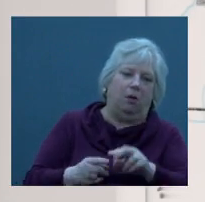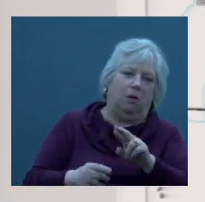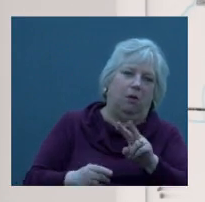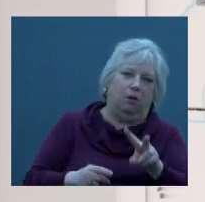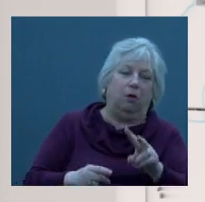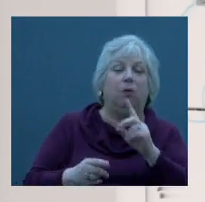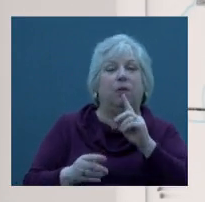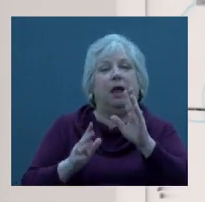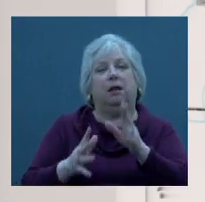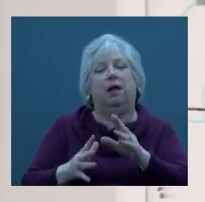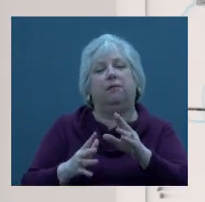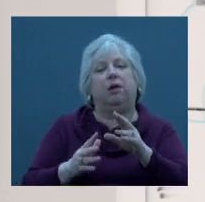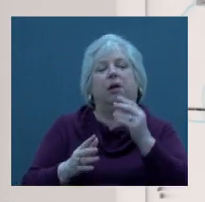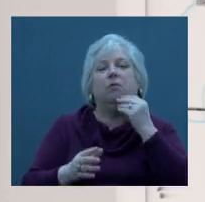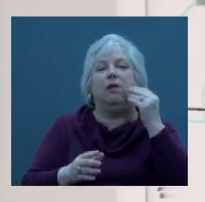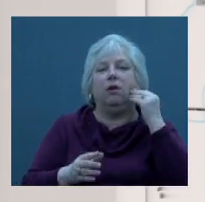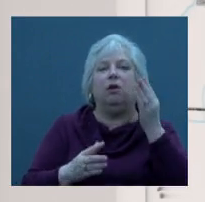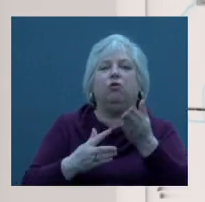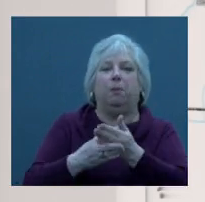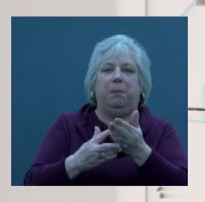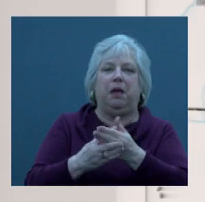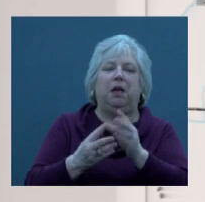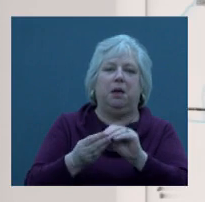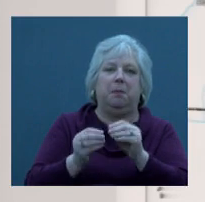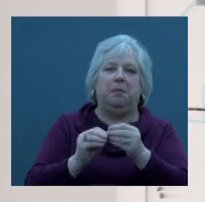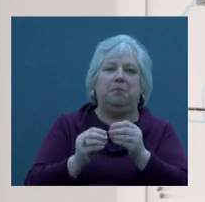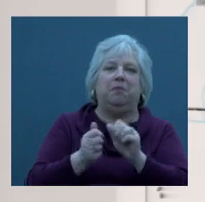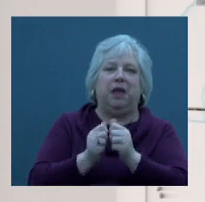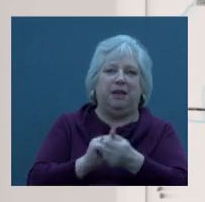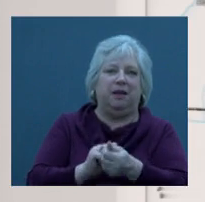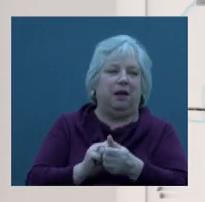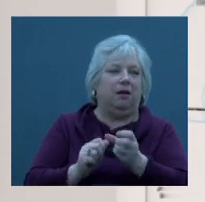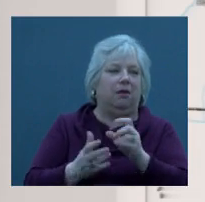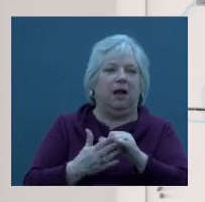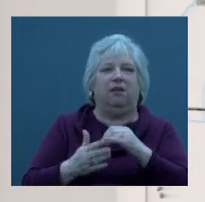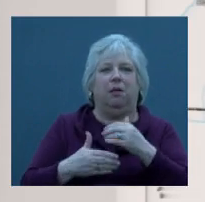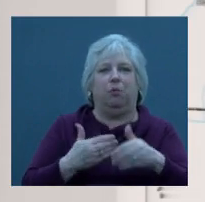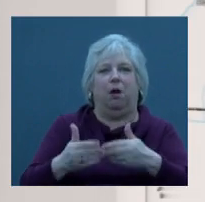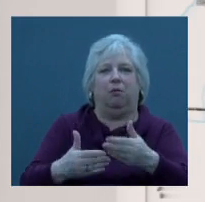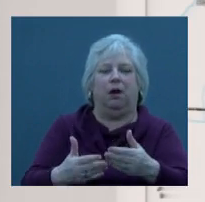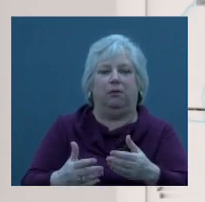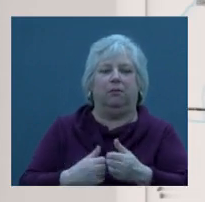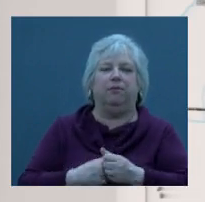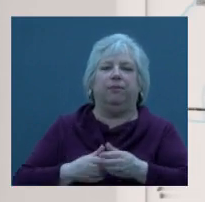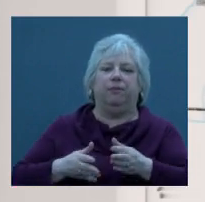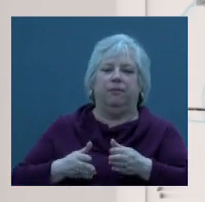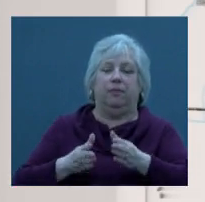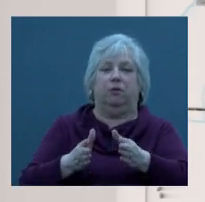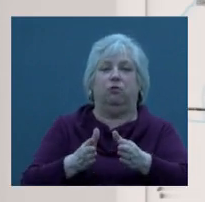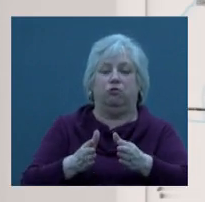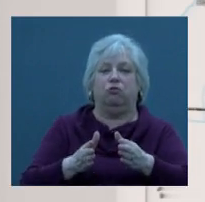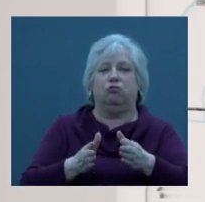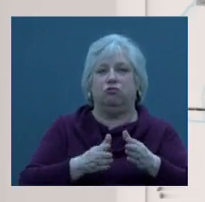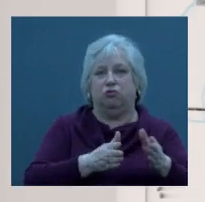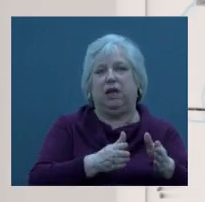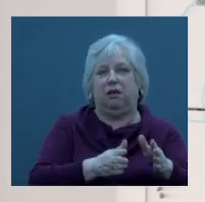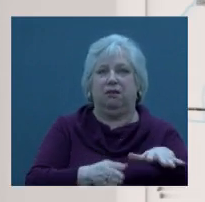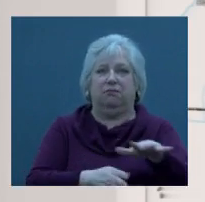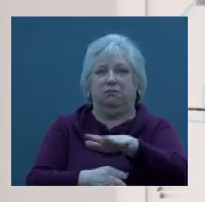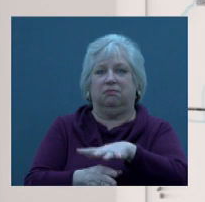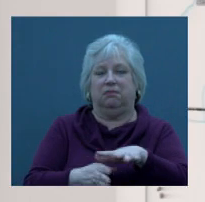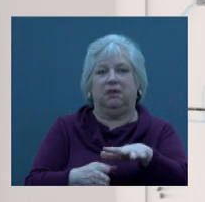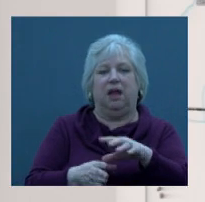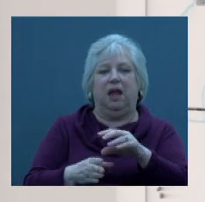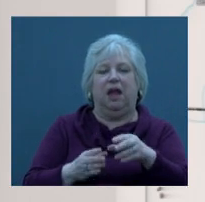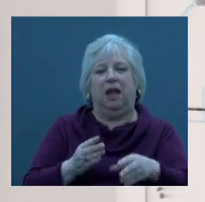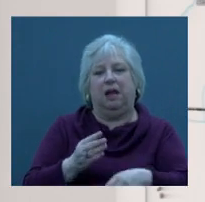density. So that's the progress of the application. The streets in the area, the